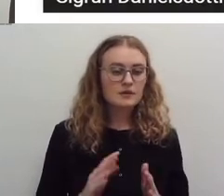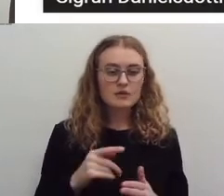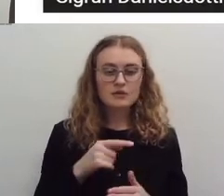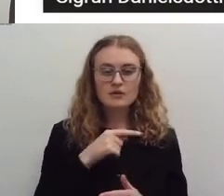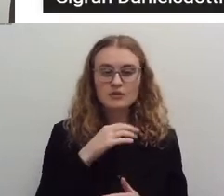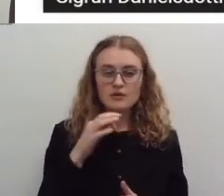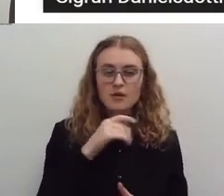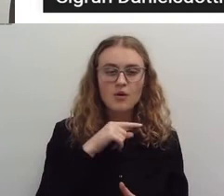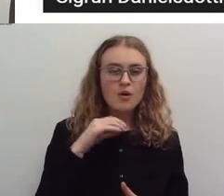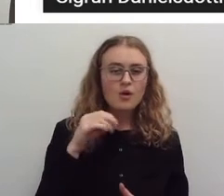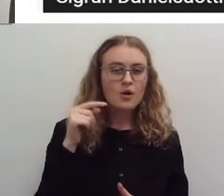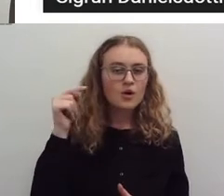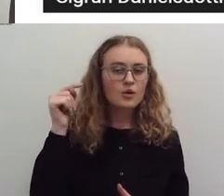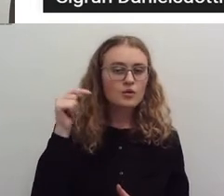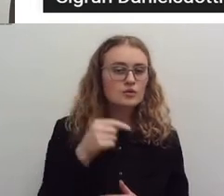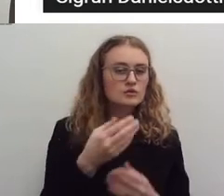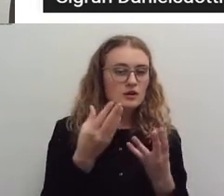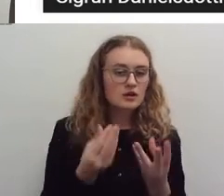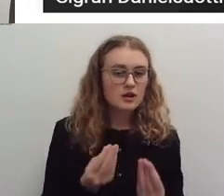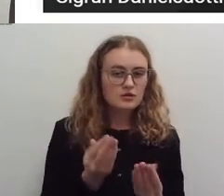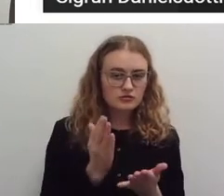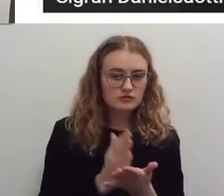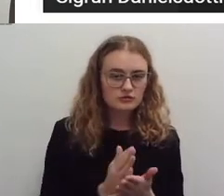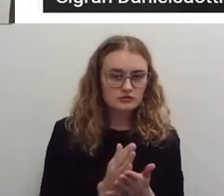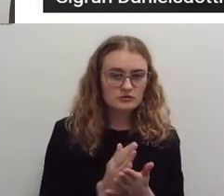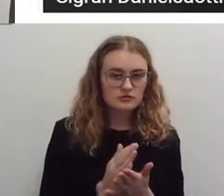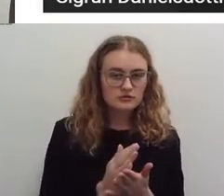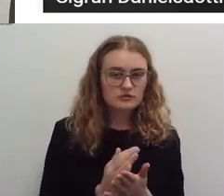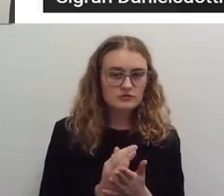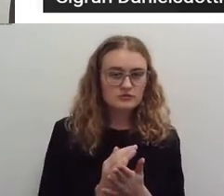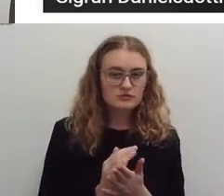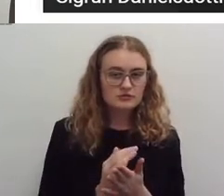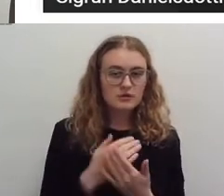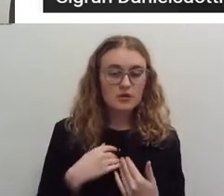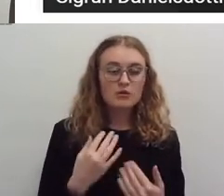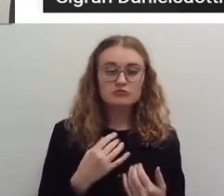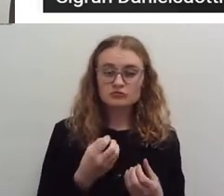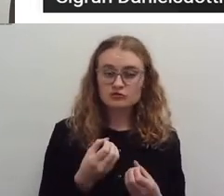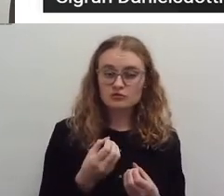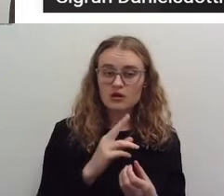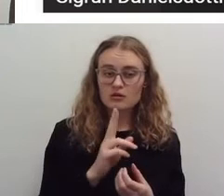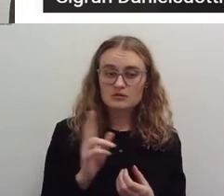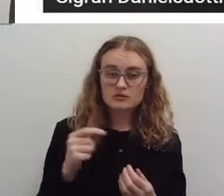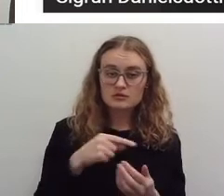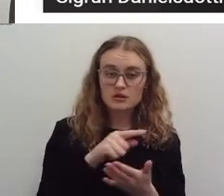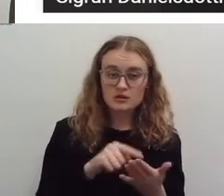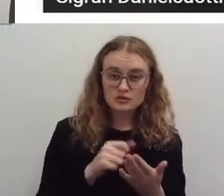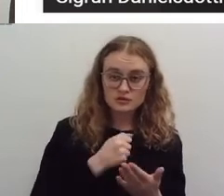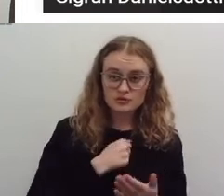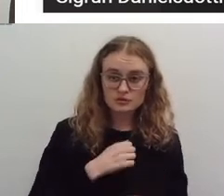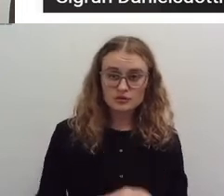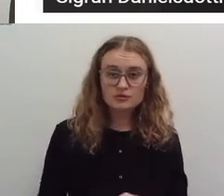have a couple of questions for you, and Mantas will move on. So we have a question from the audience talked about how